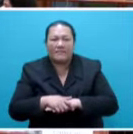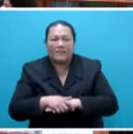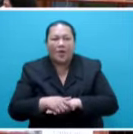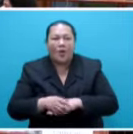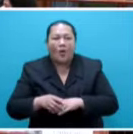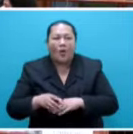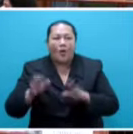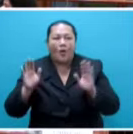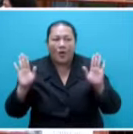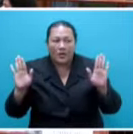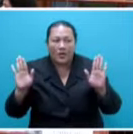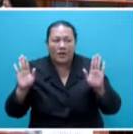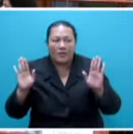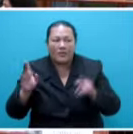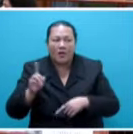order.